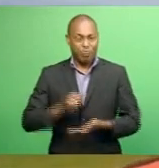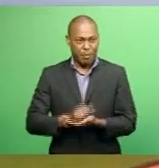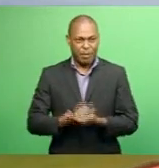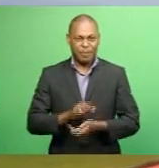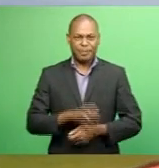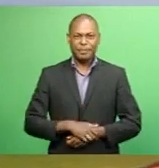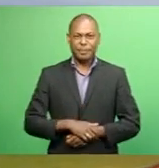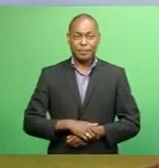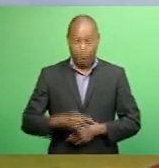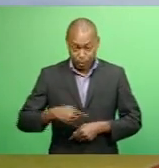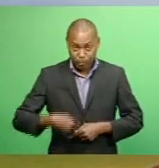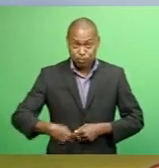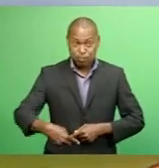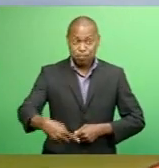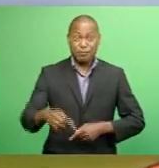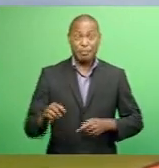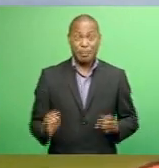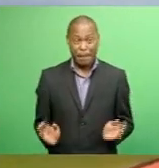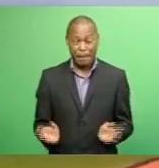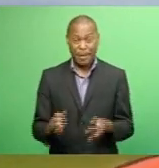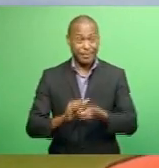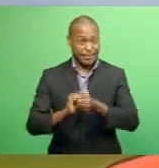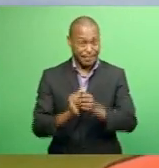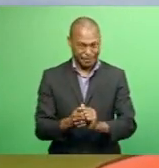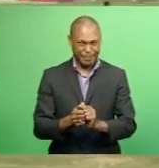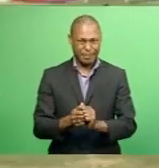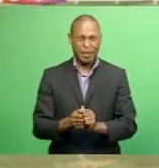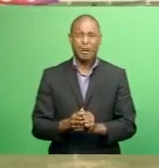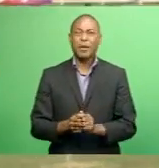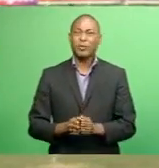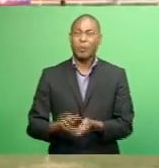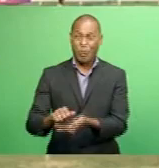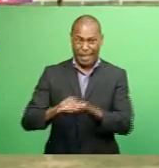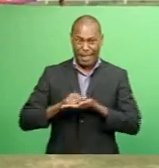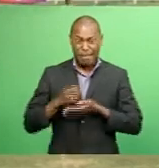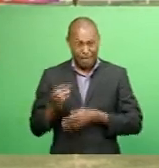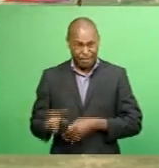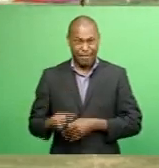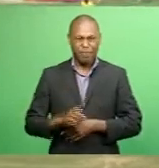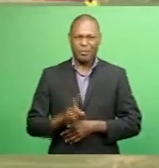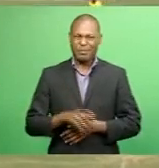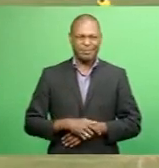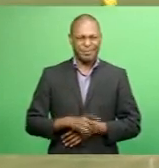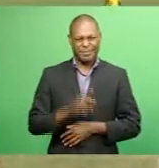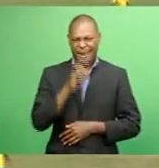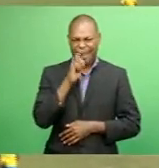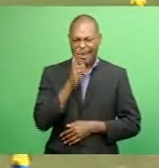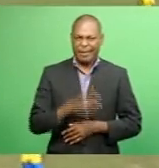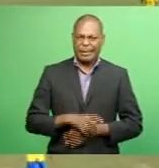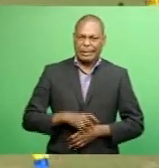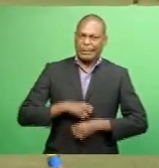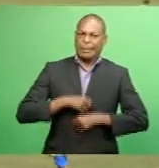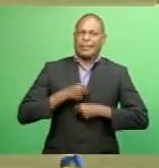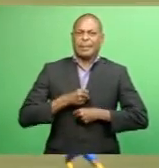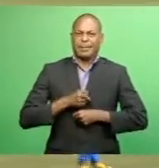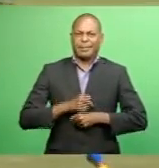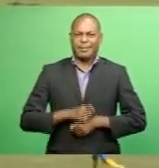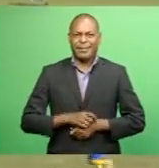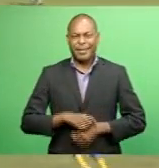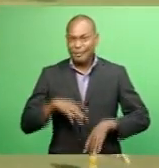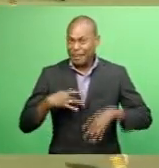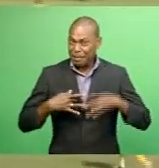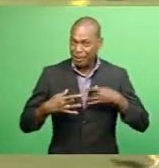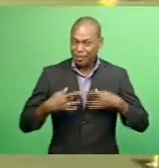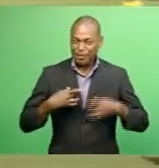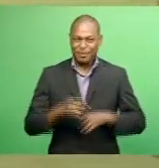game, he was trying to make comments at the goalkeeper, and I think unfortunately he just could not handle the pressure and the temptation. Ba